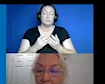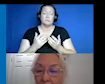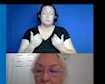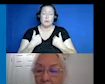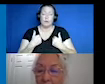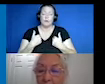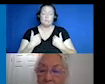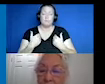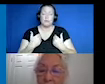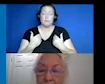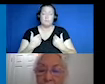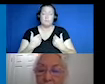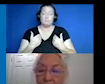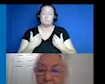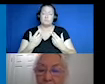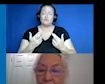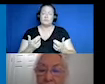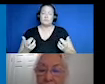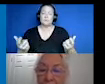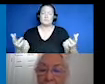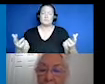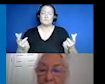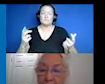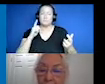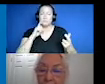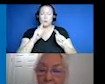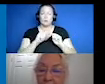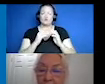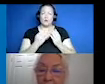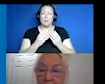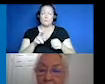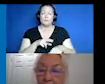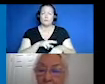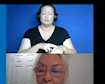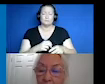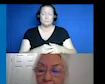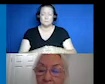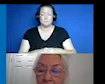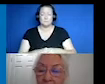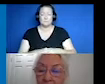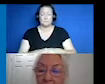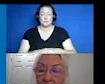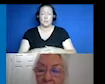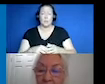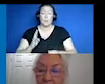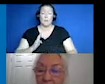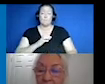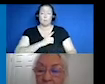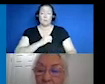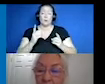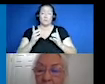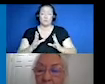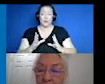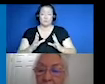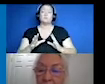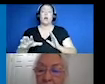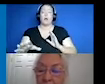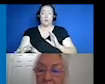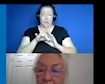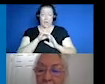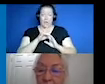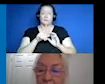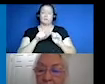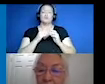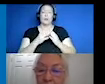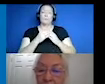have resources for tribal nations. Our board of directors are the elected tribal leaders from